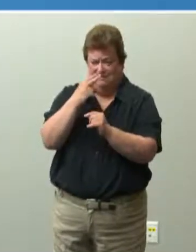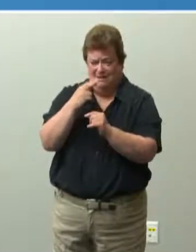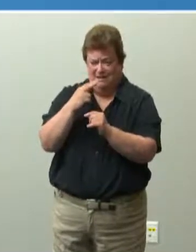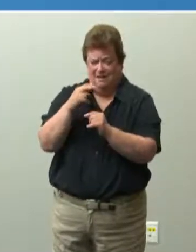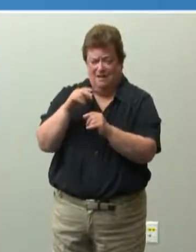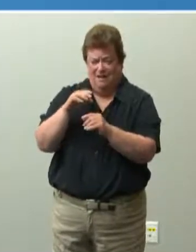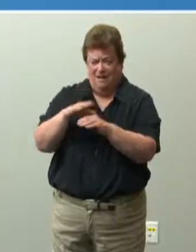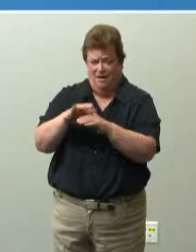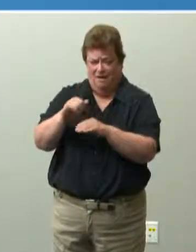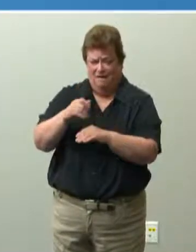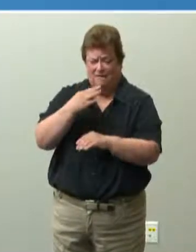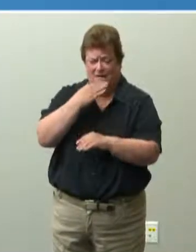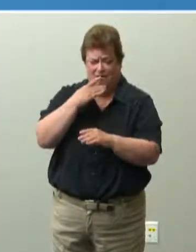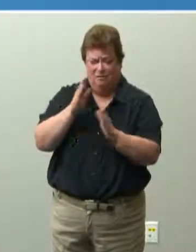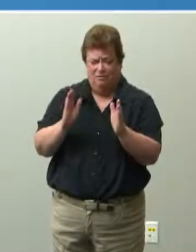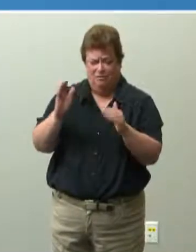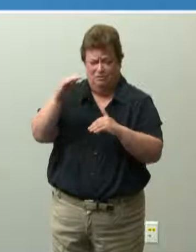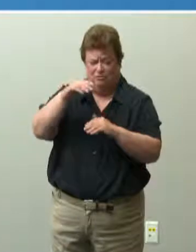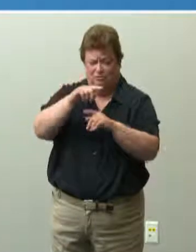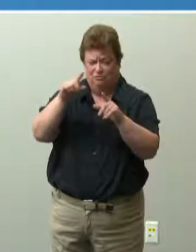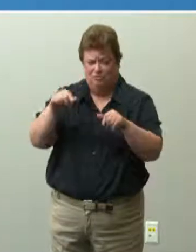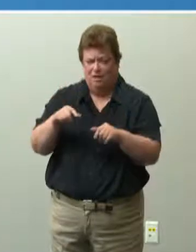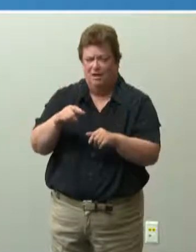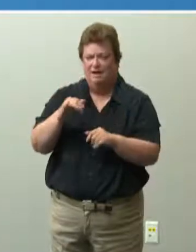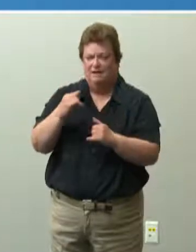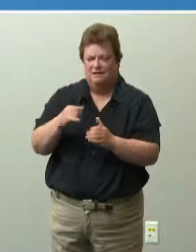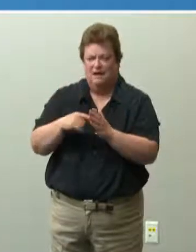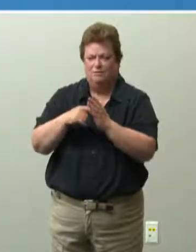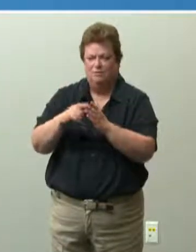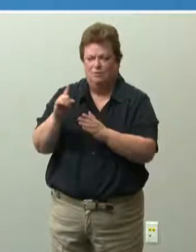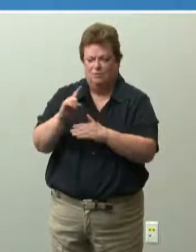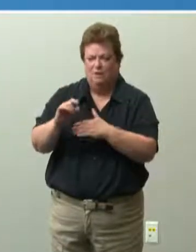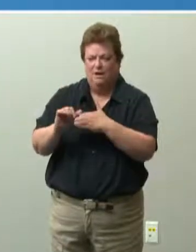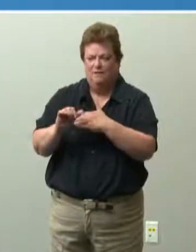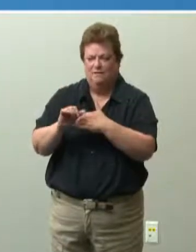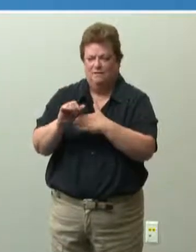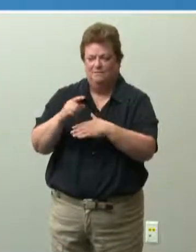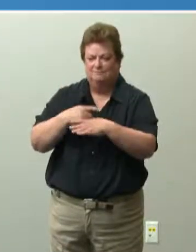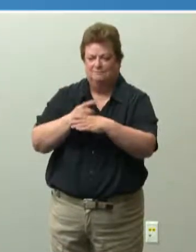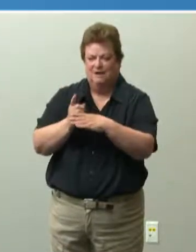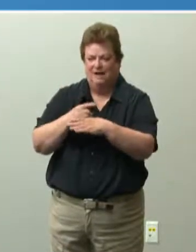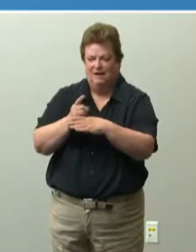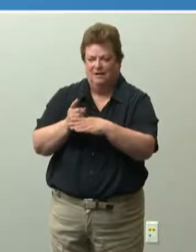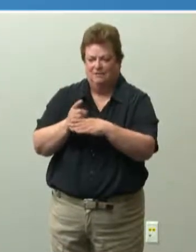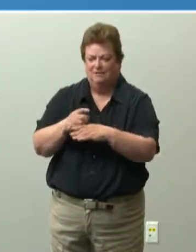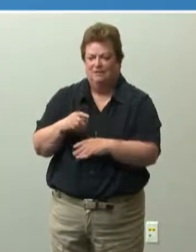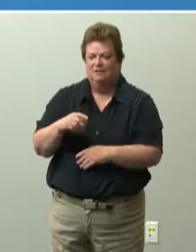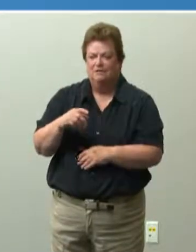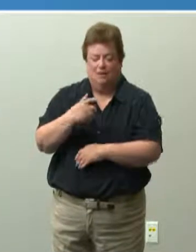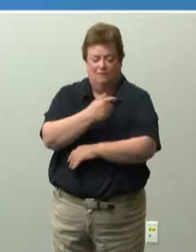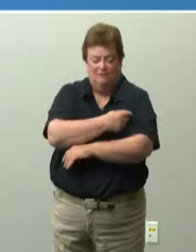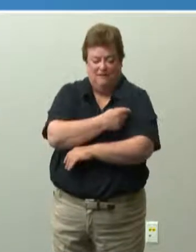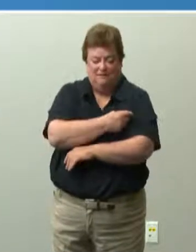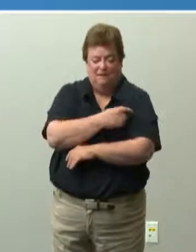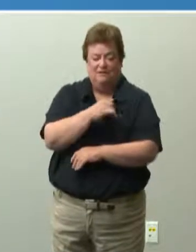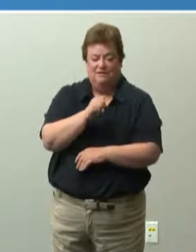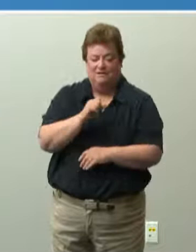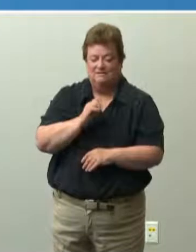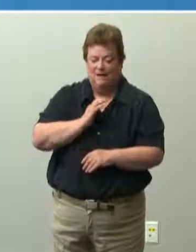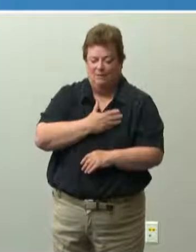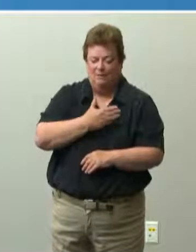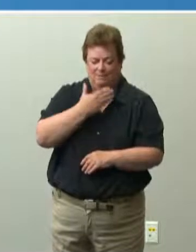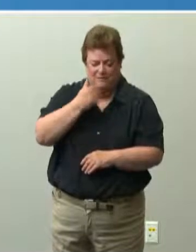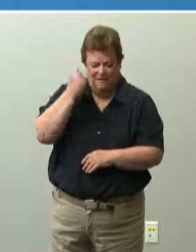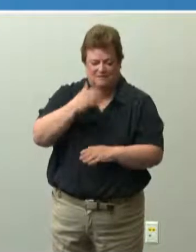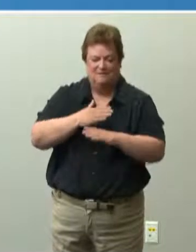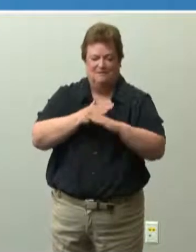on the color-coded chart indicates the current position of the dial. Vaccination continues to be our best defense against